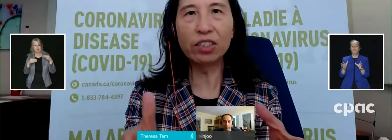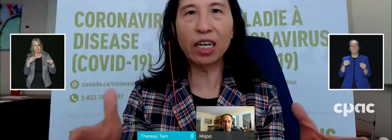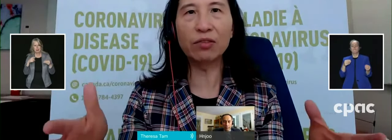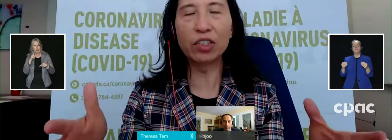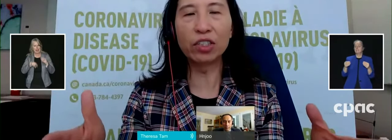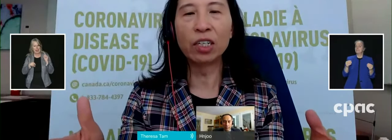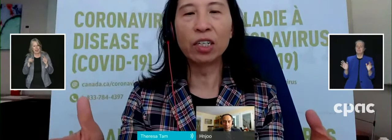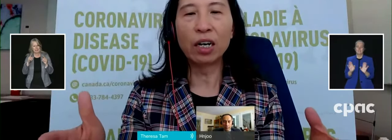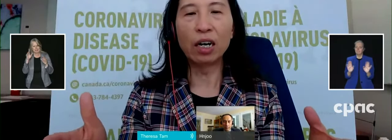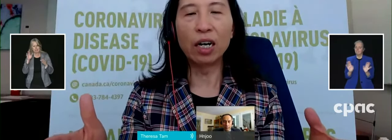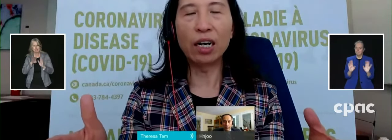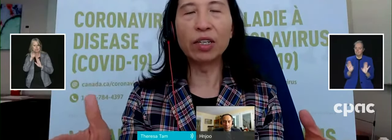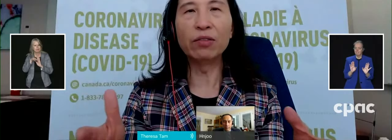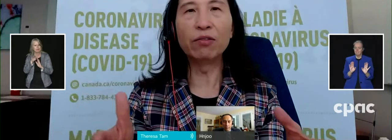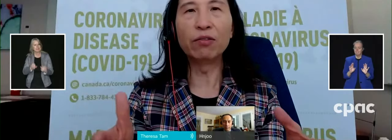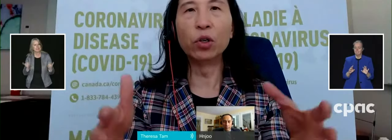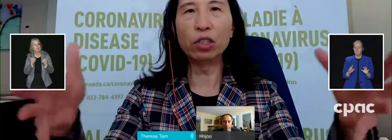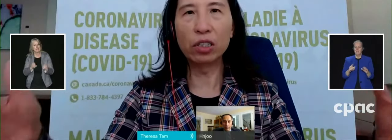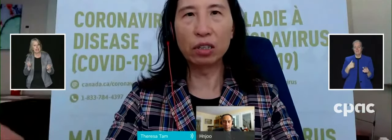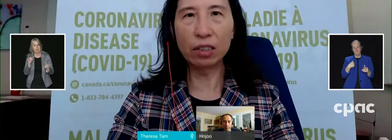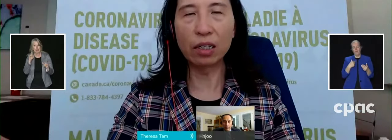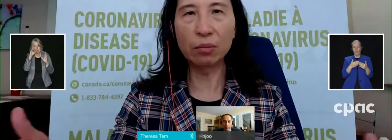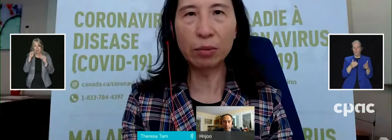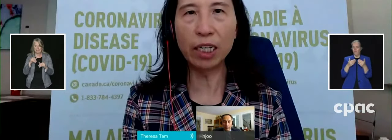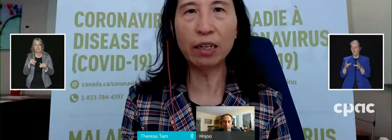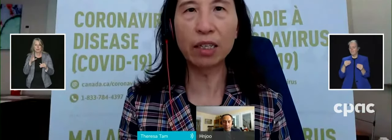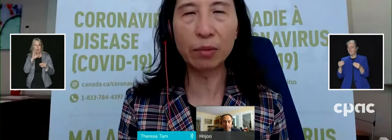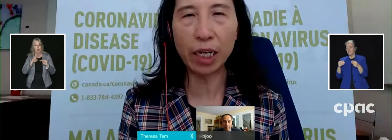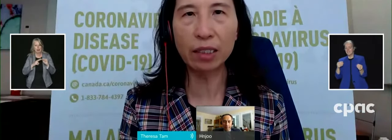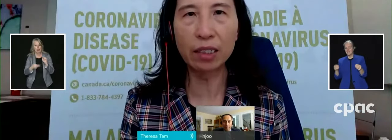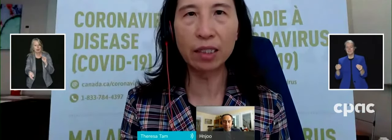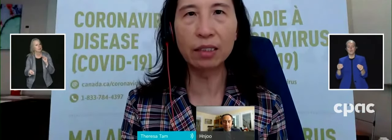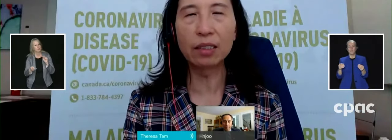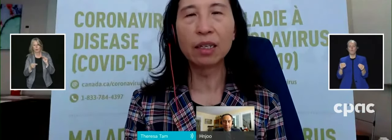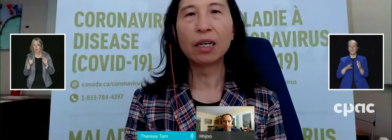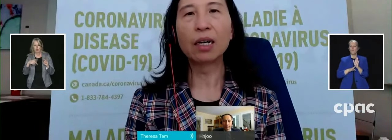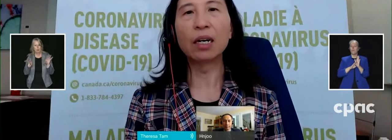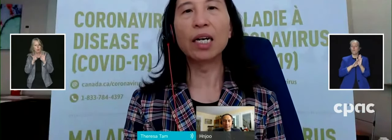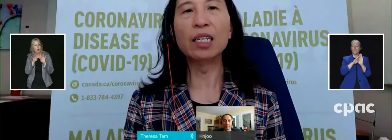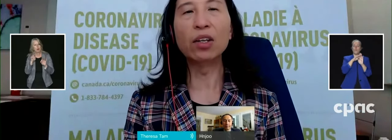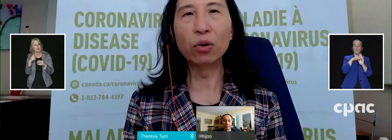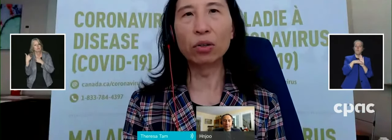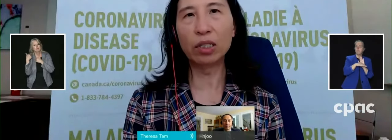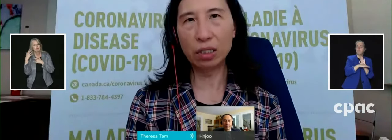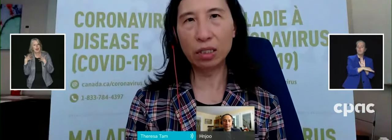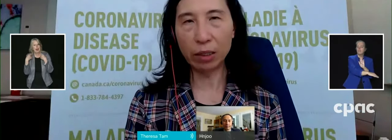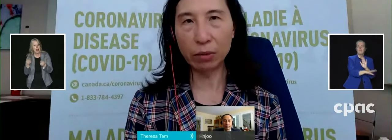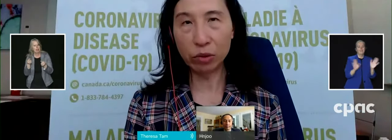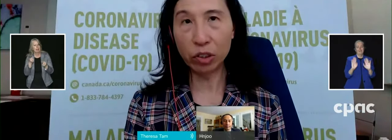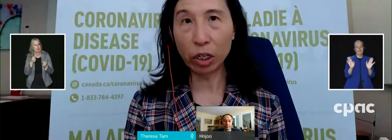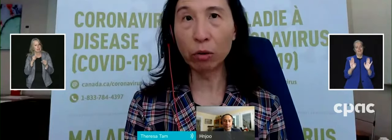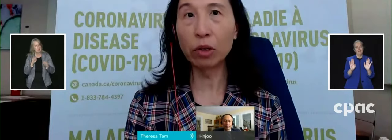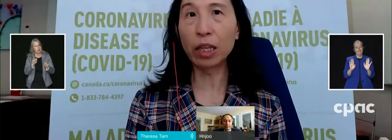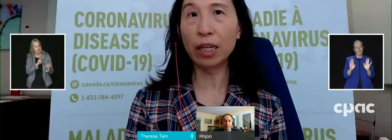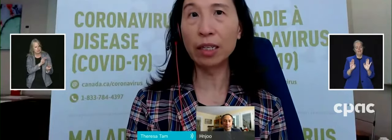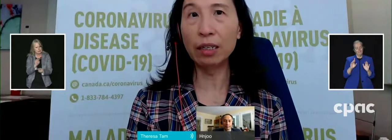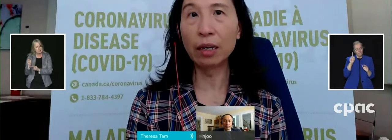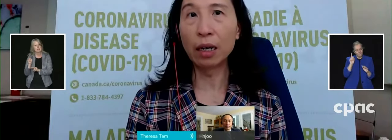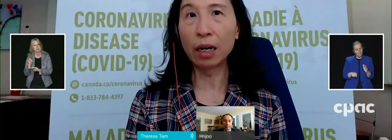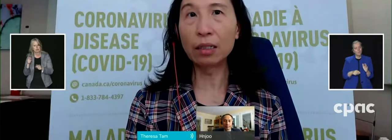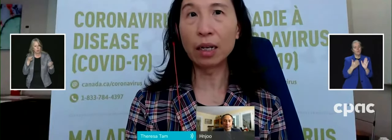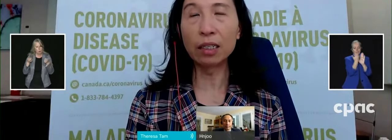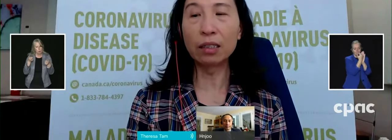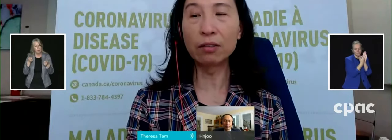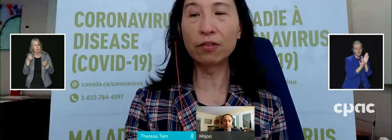right? So you have to have enforced those other public health capacities in order to be able to cope with